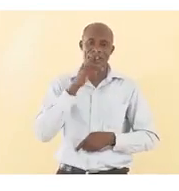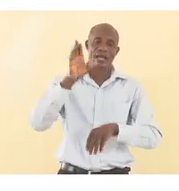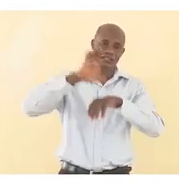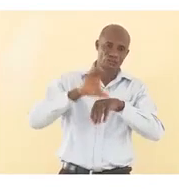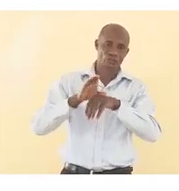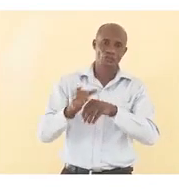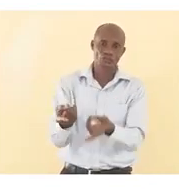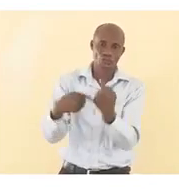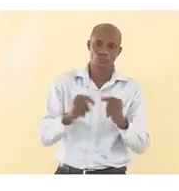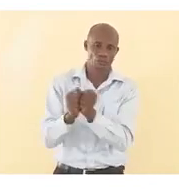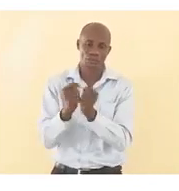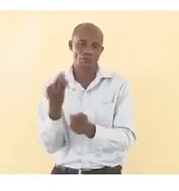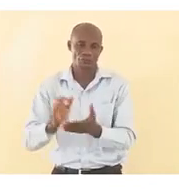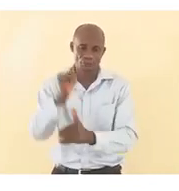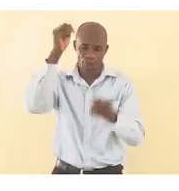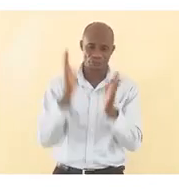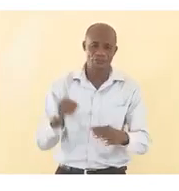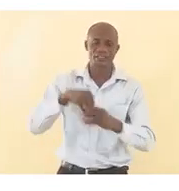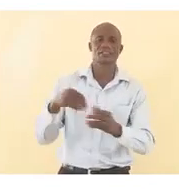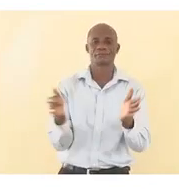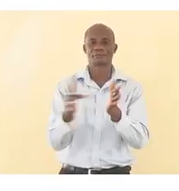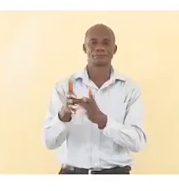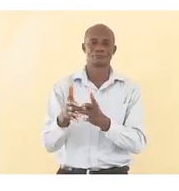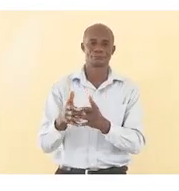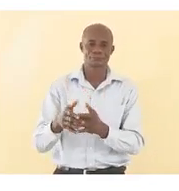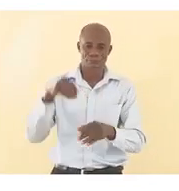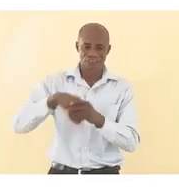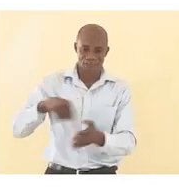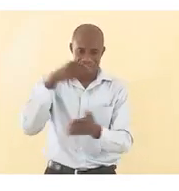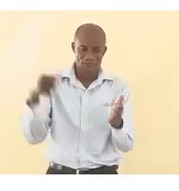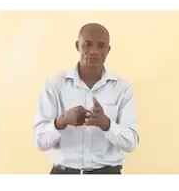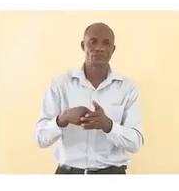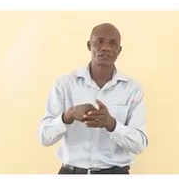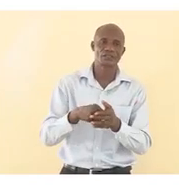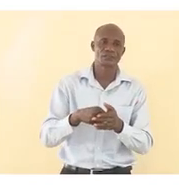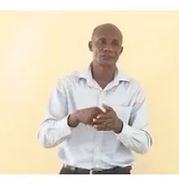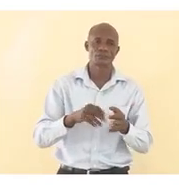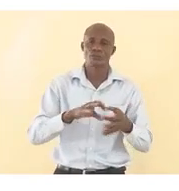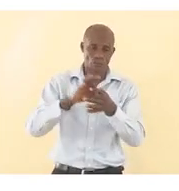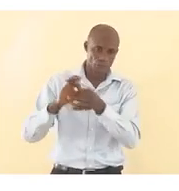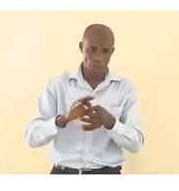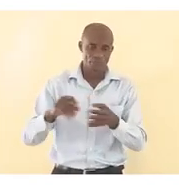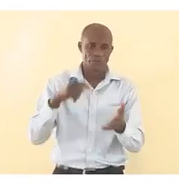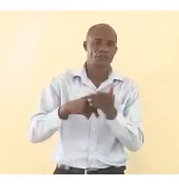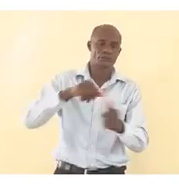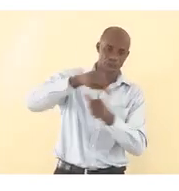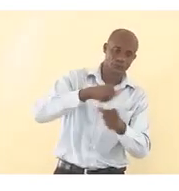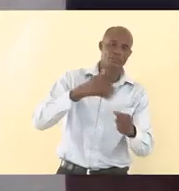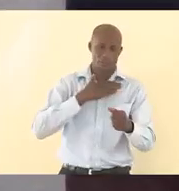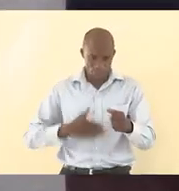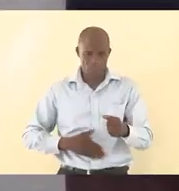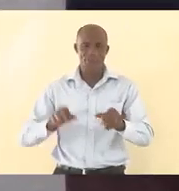believers in Jesus. In this communion, in this community, this fellowship, this body, this family, this